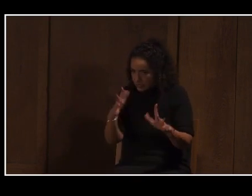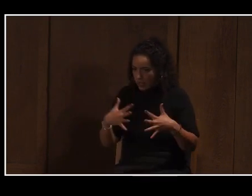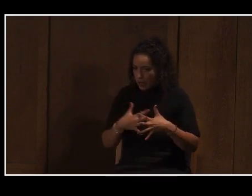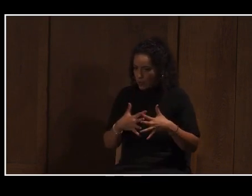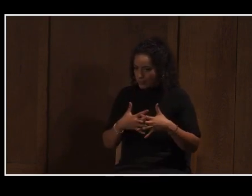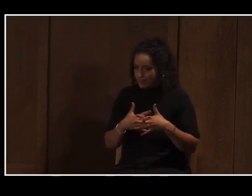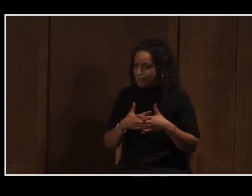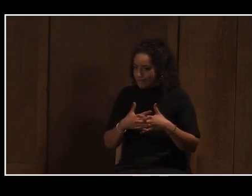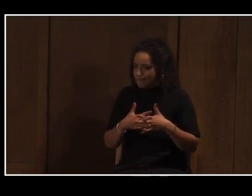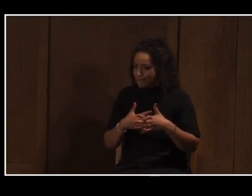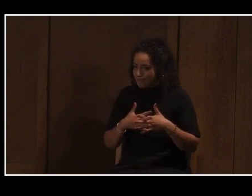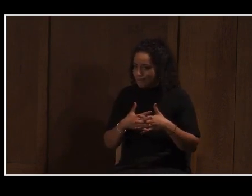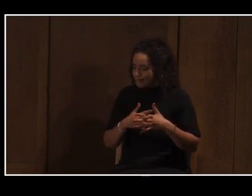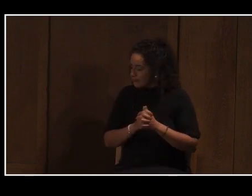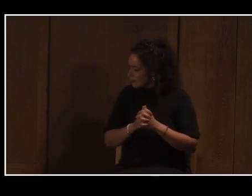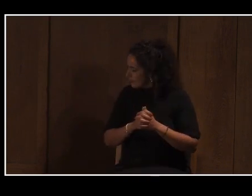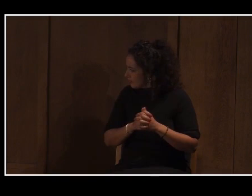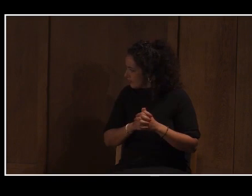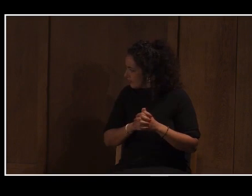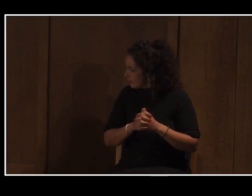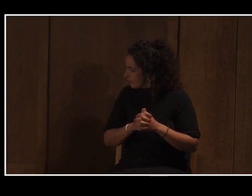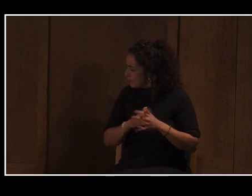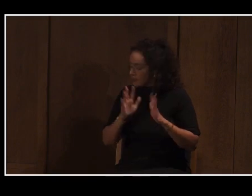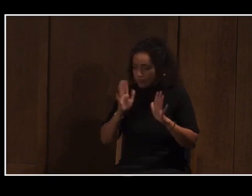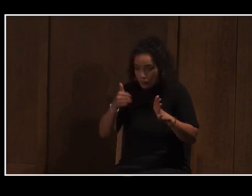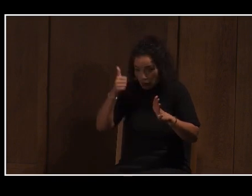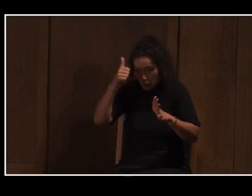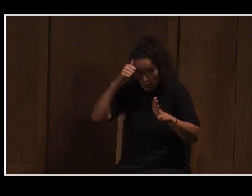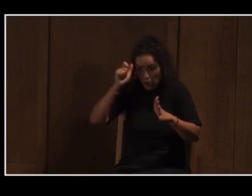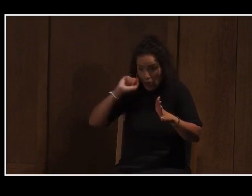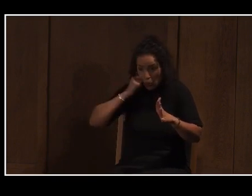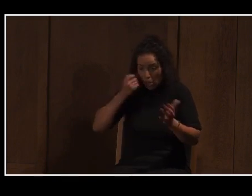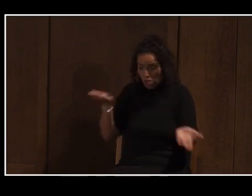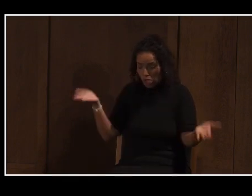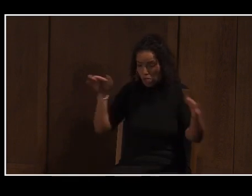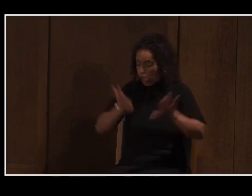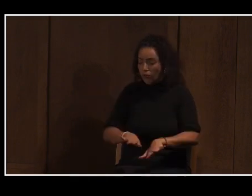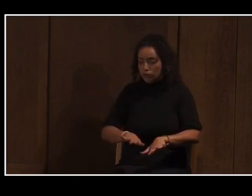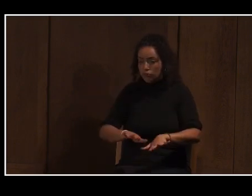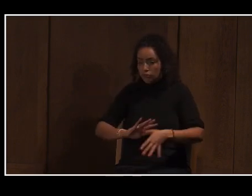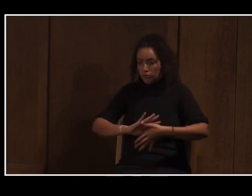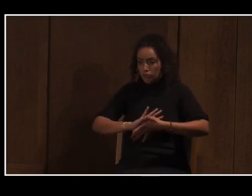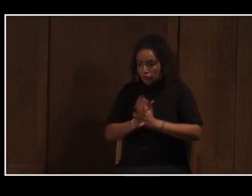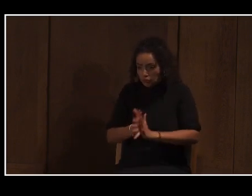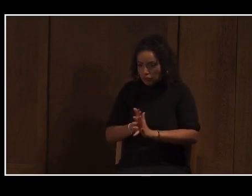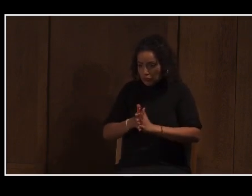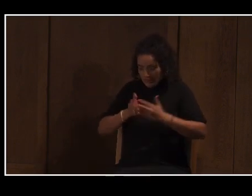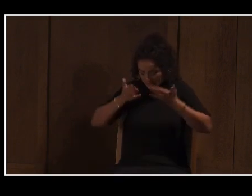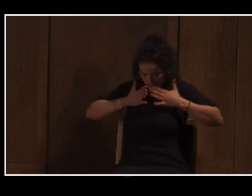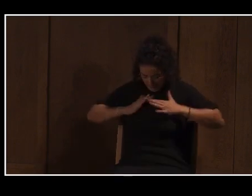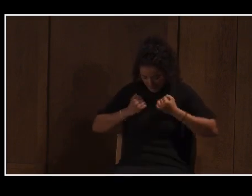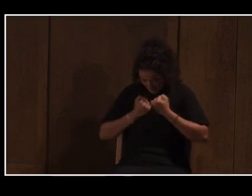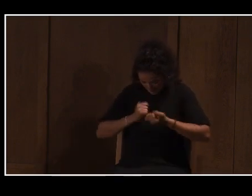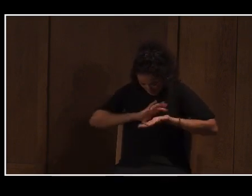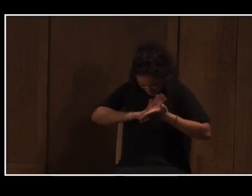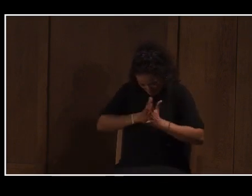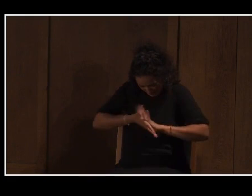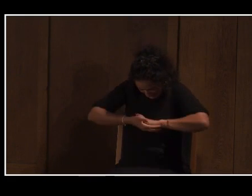we engage with the inevitable collapse? And which parts of ourselves do we keep intact?